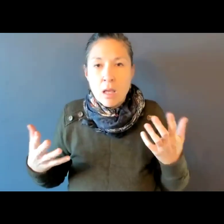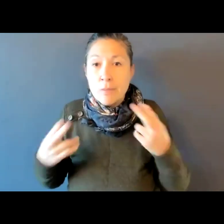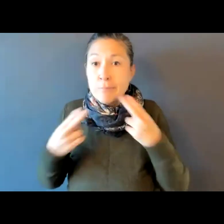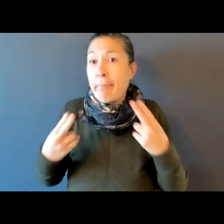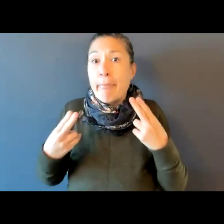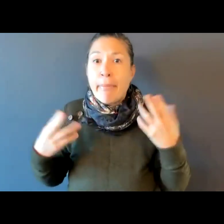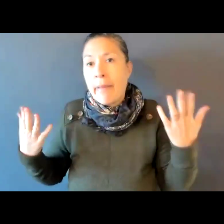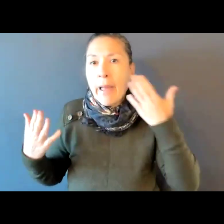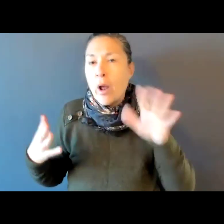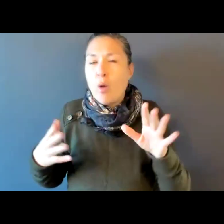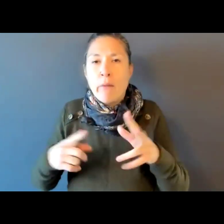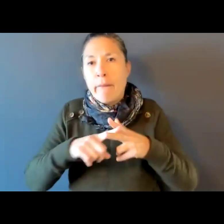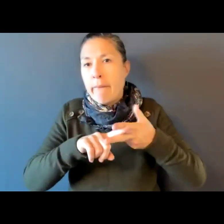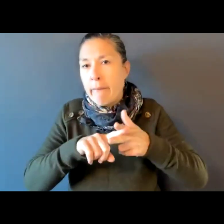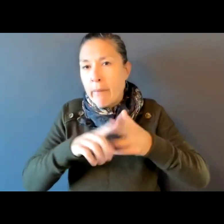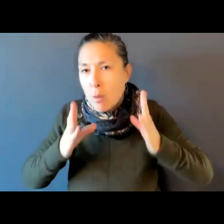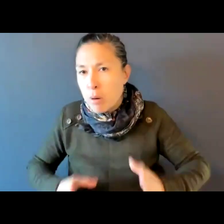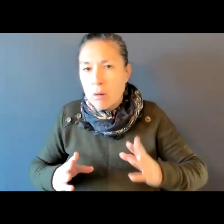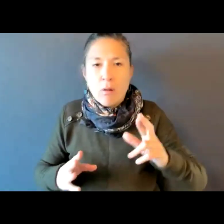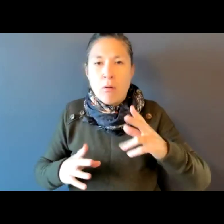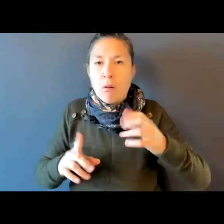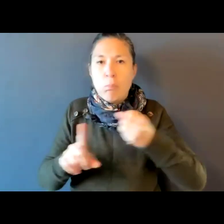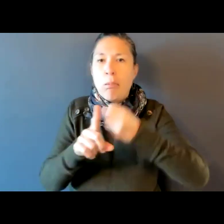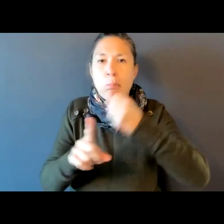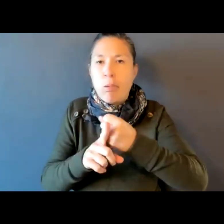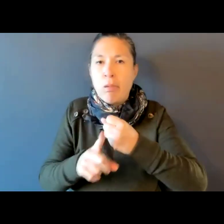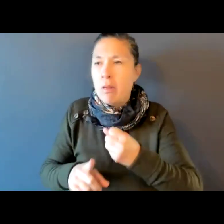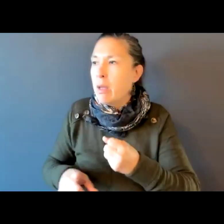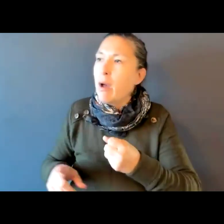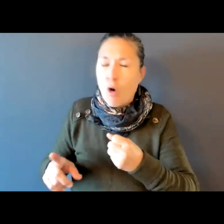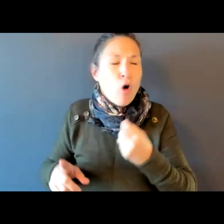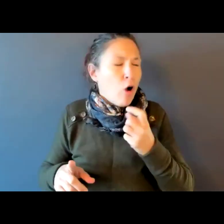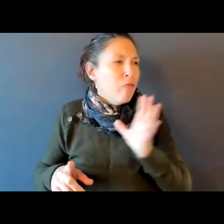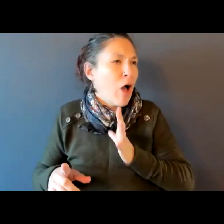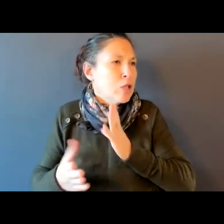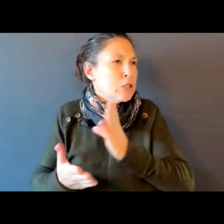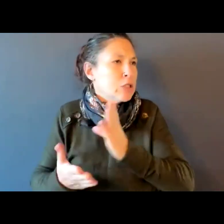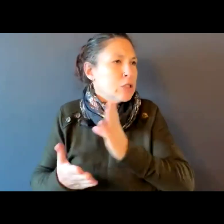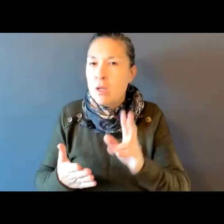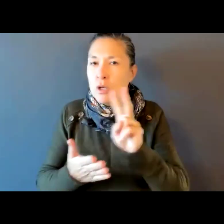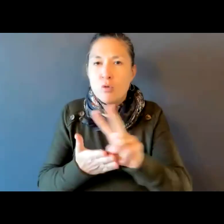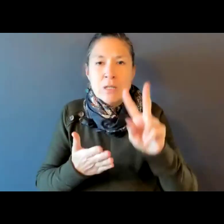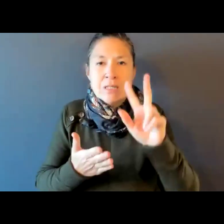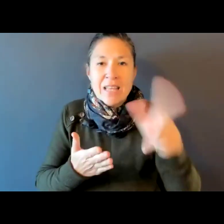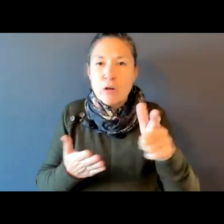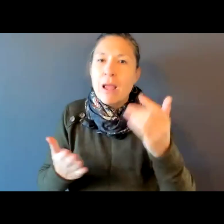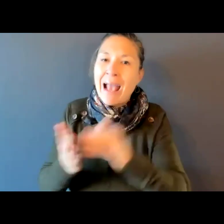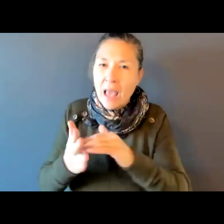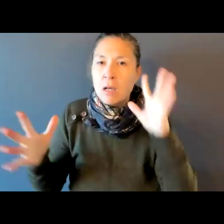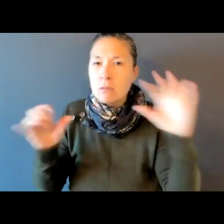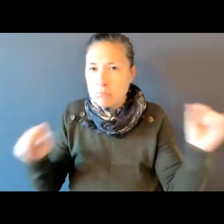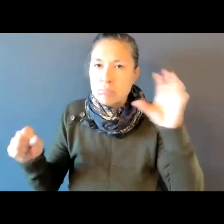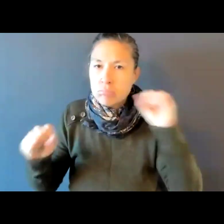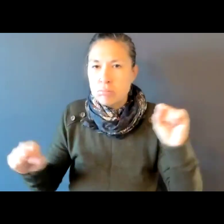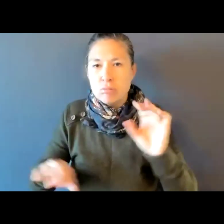maintenance person or some random. We put a stop to it. A couple of weeks later, 4 a.m., hearing the banging. They'll